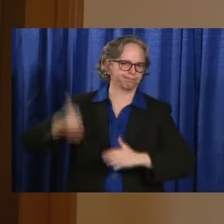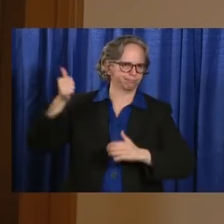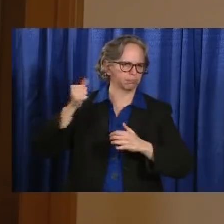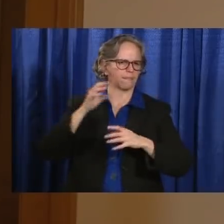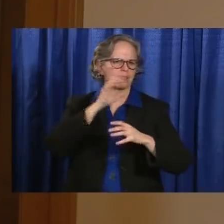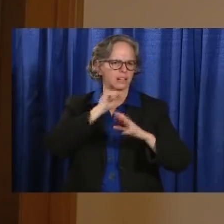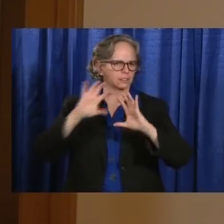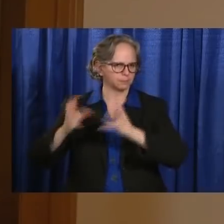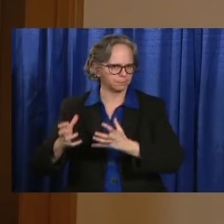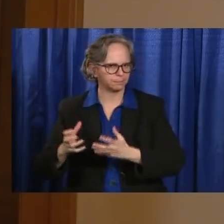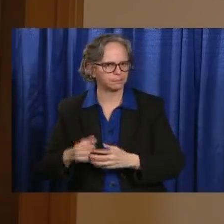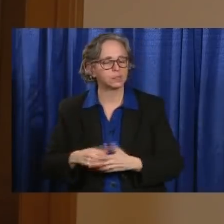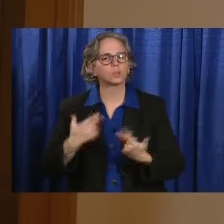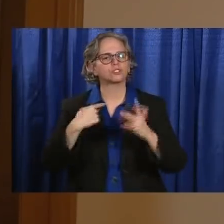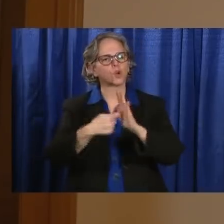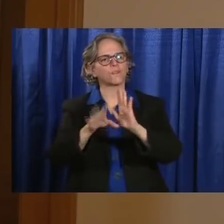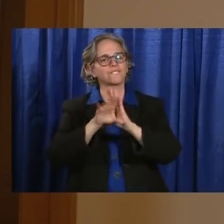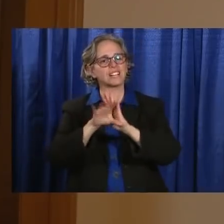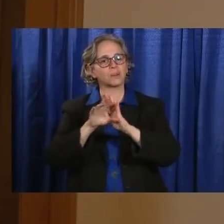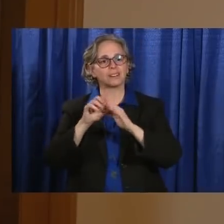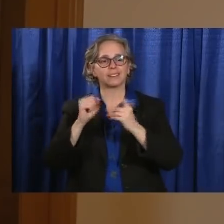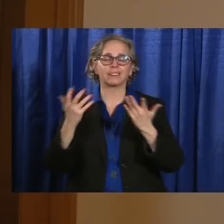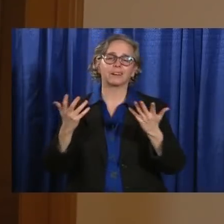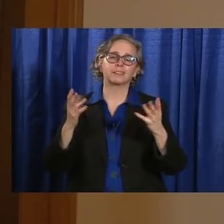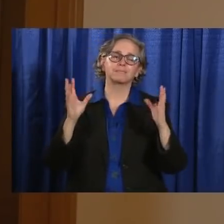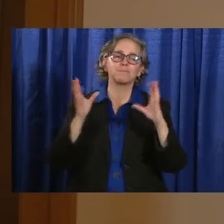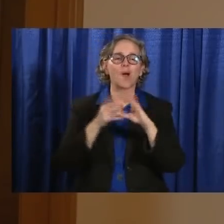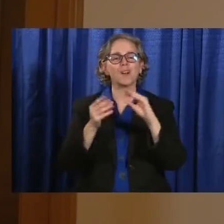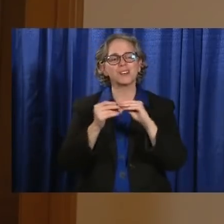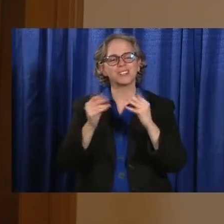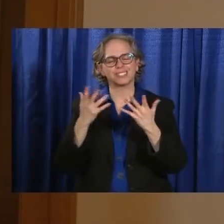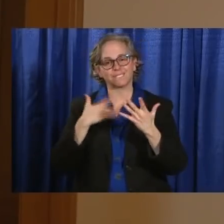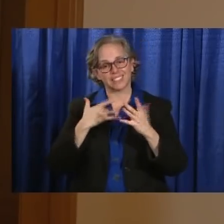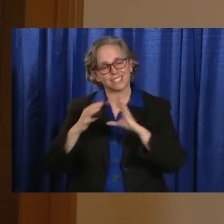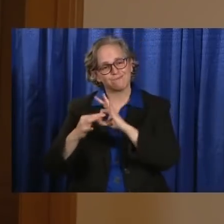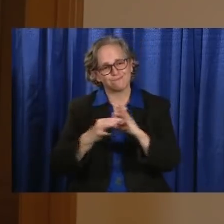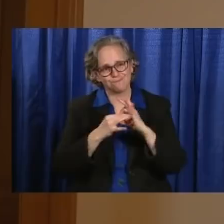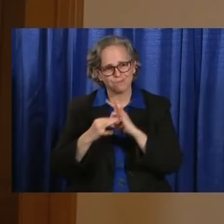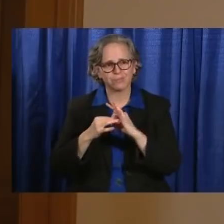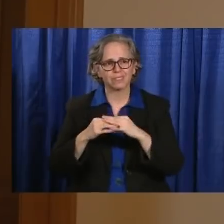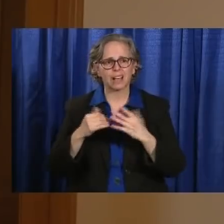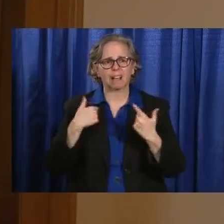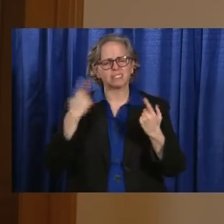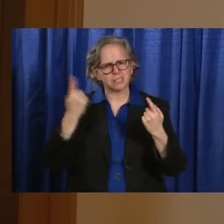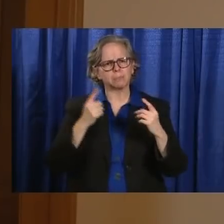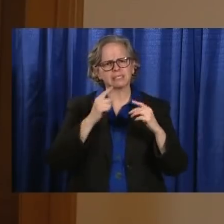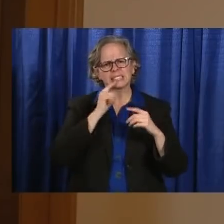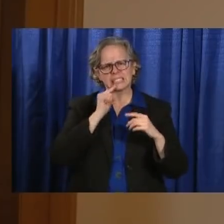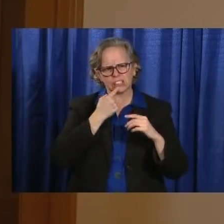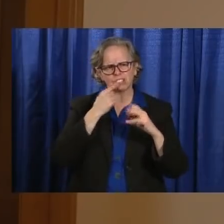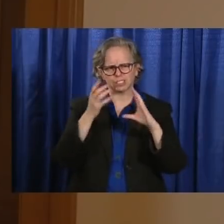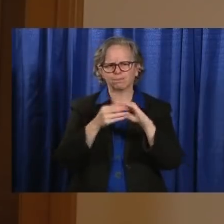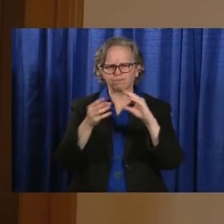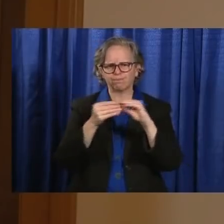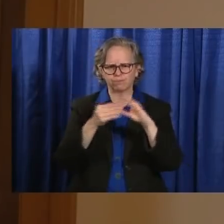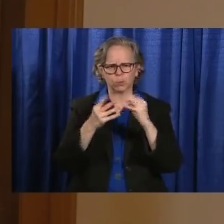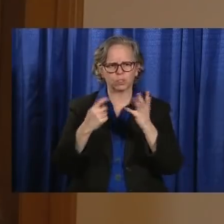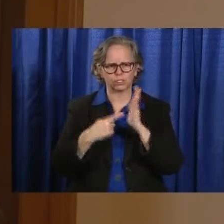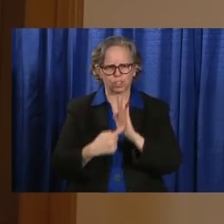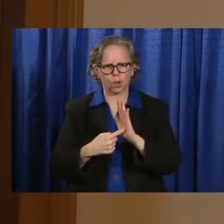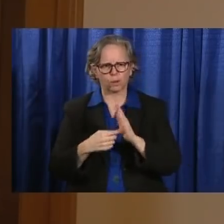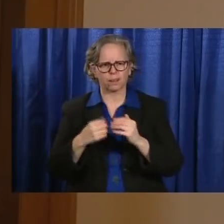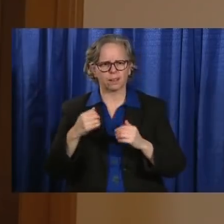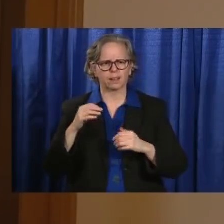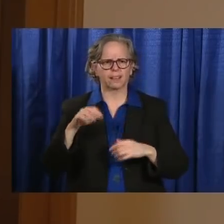want to stay connected. I also have some serious things to talk about today. So let's go ahead and start with the data.